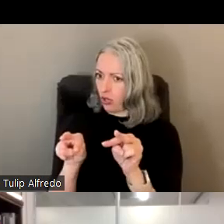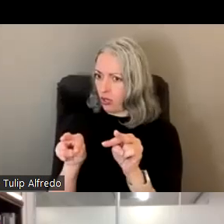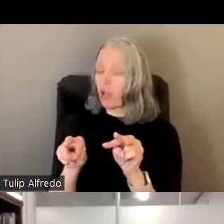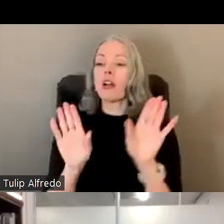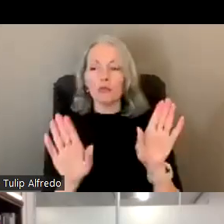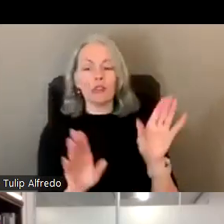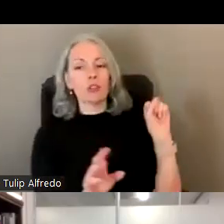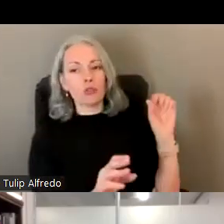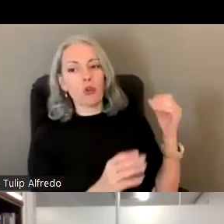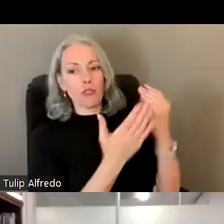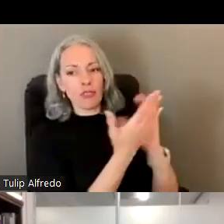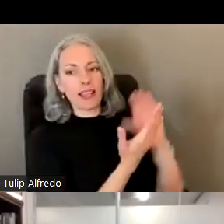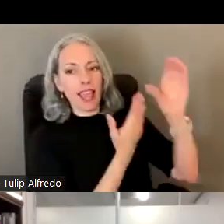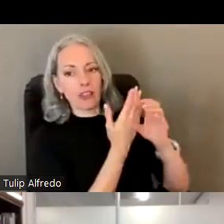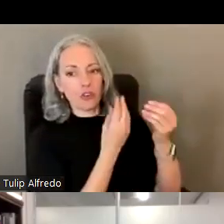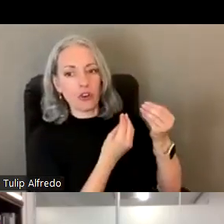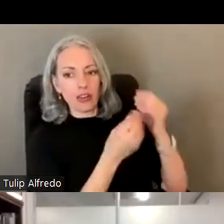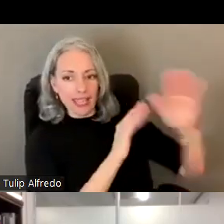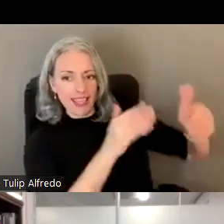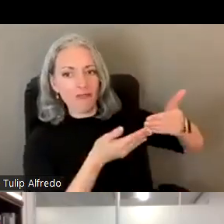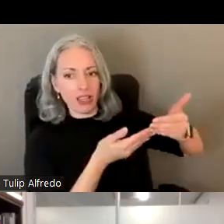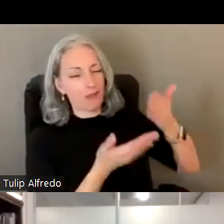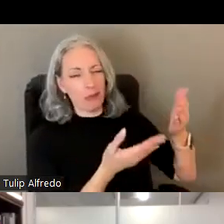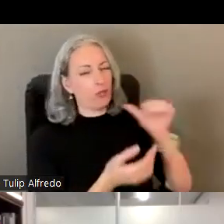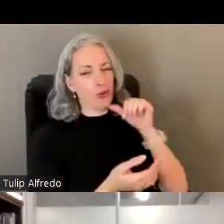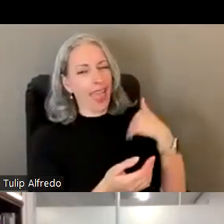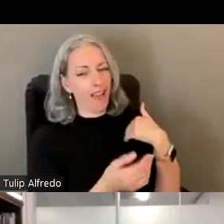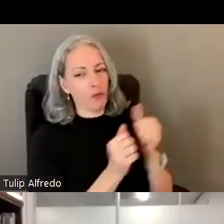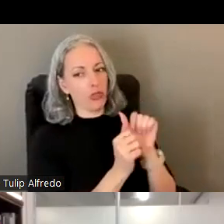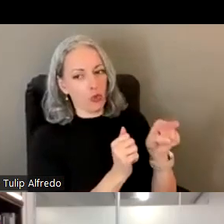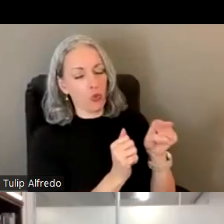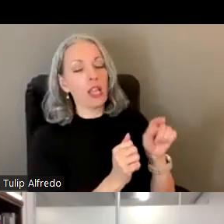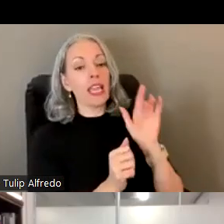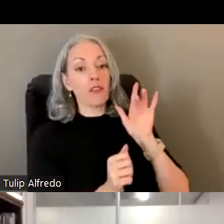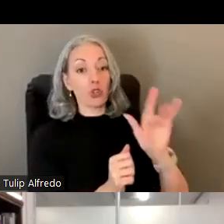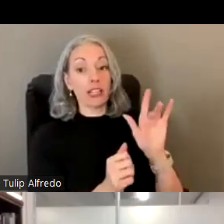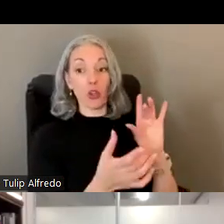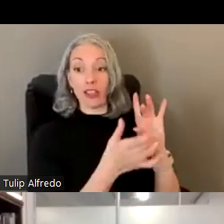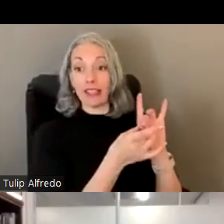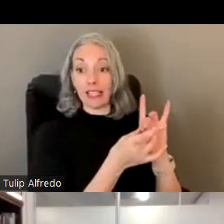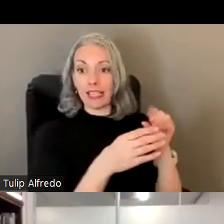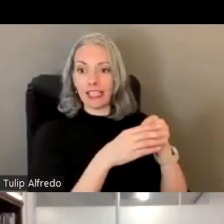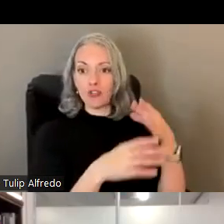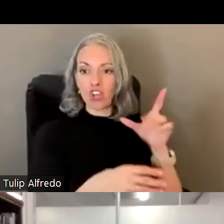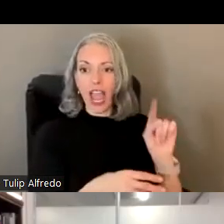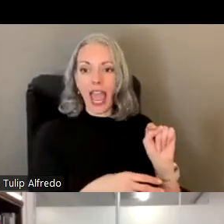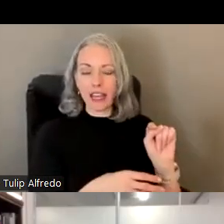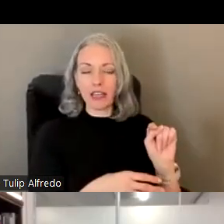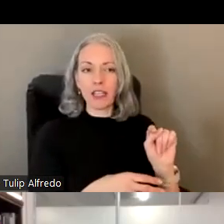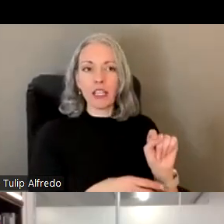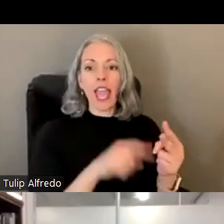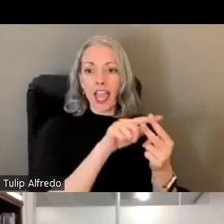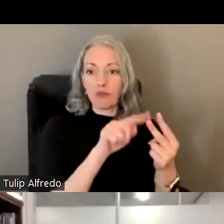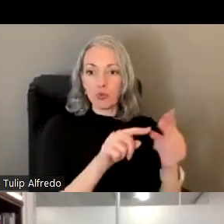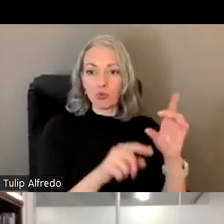the calendar invitation, and if you don't have your calendar invitation handy, if you click on that link that I put in the chat, there are 2 documents.